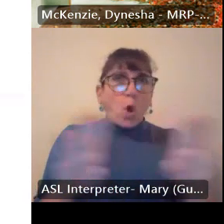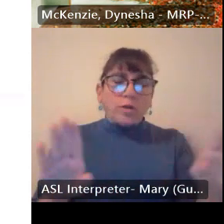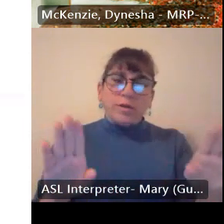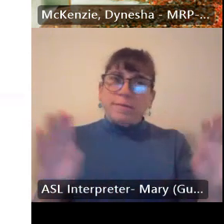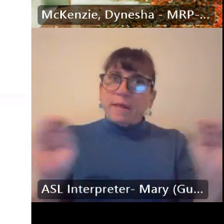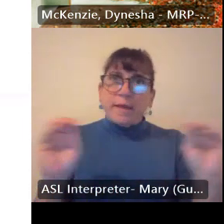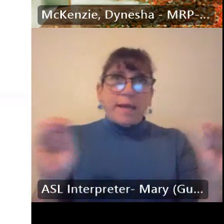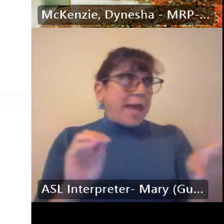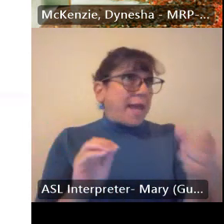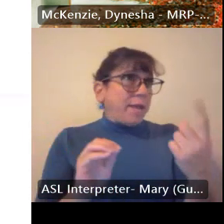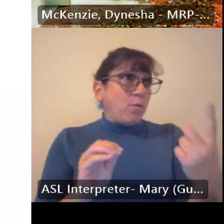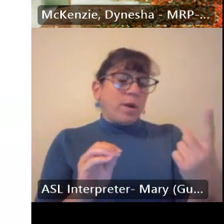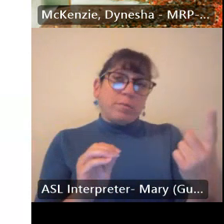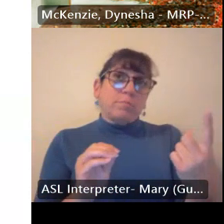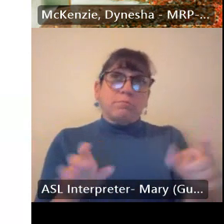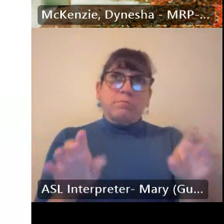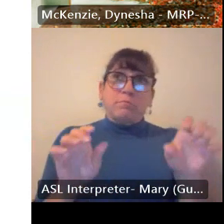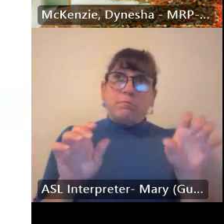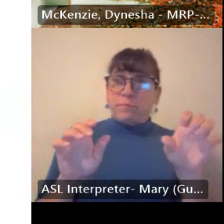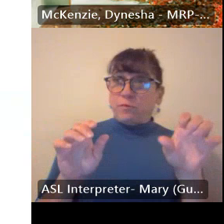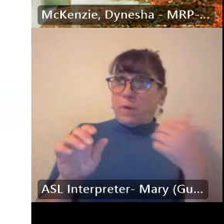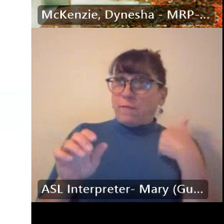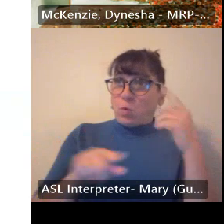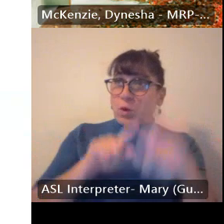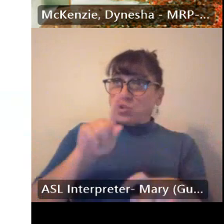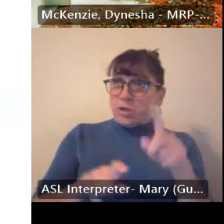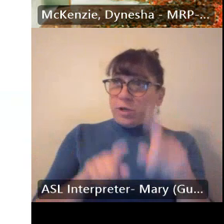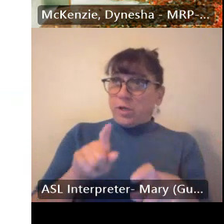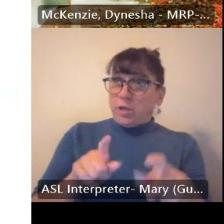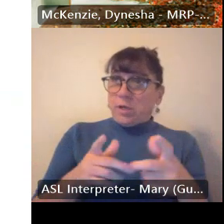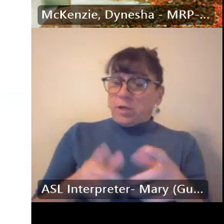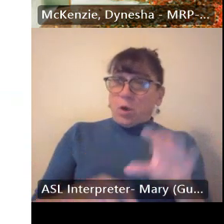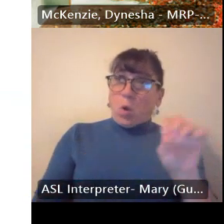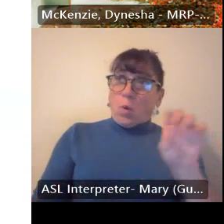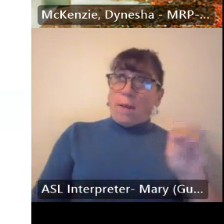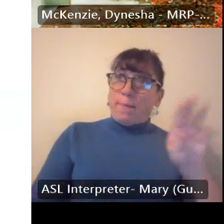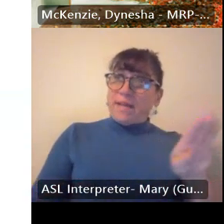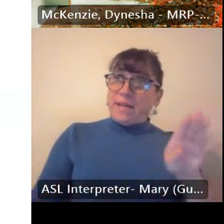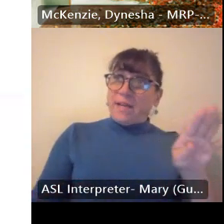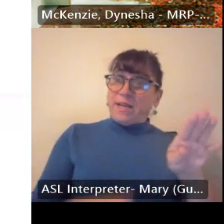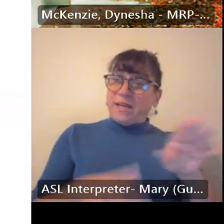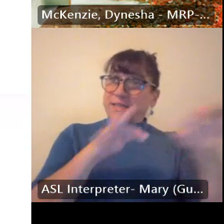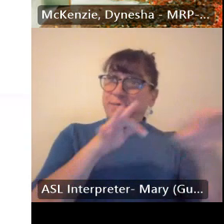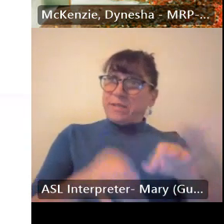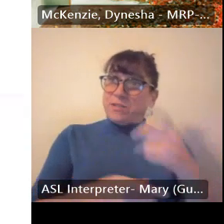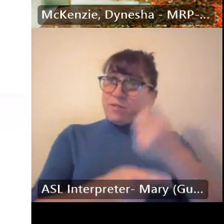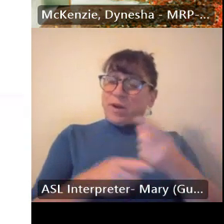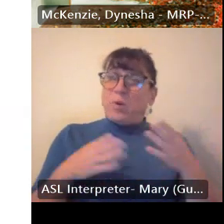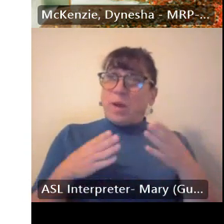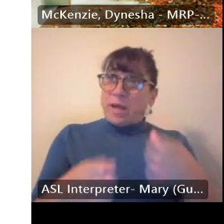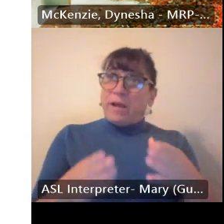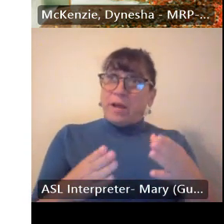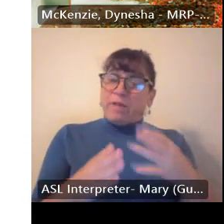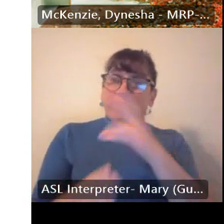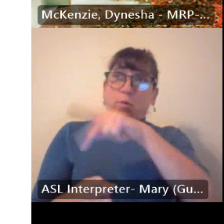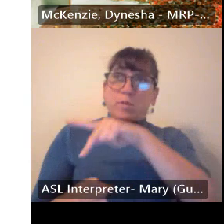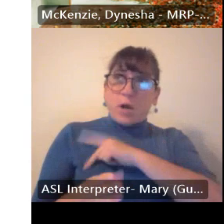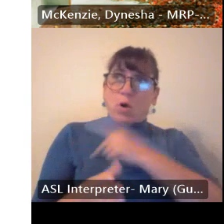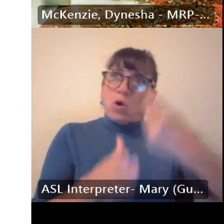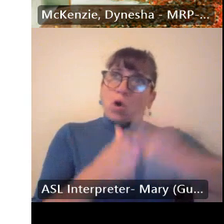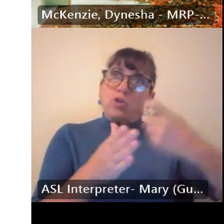if you have a question about what's in it, what does OMB say is the right way to do personnel costing and budgeting, you can go look